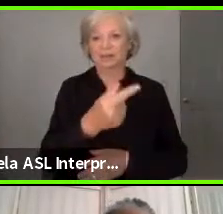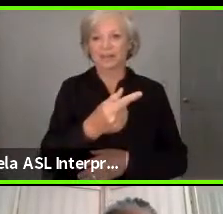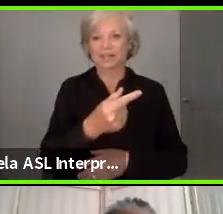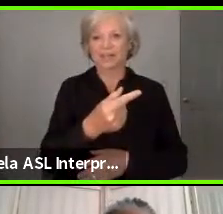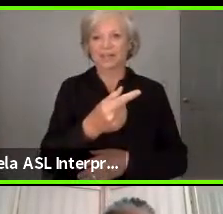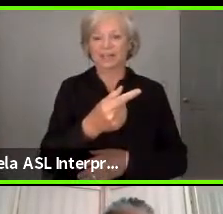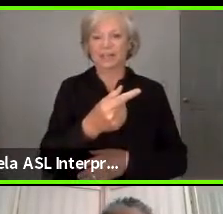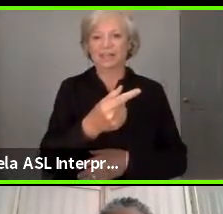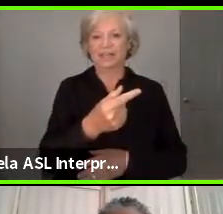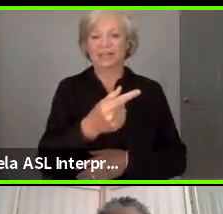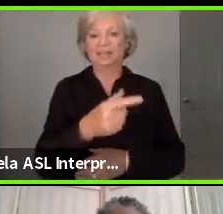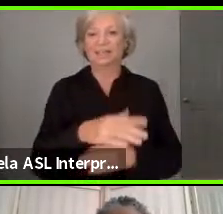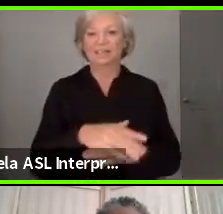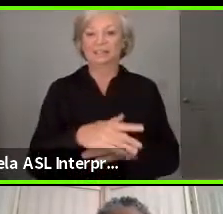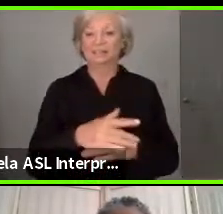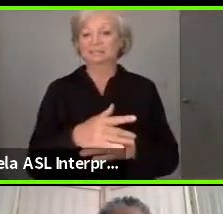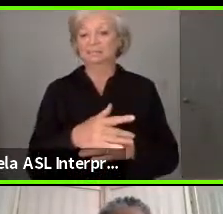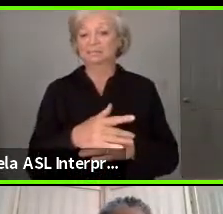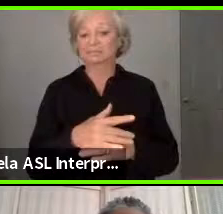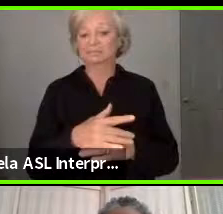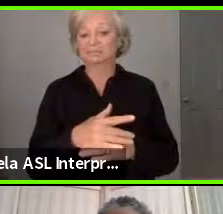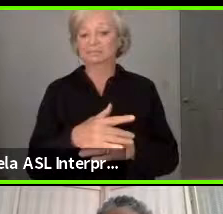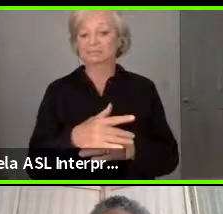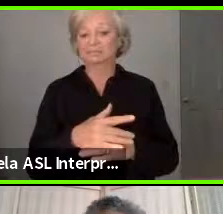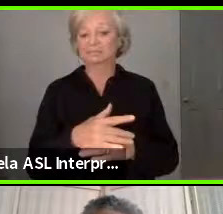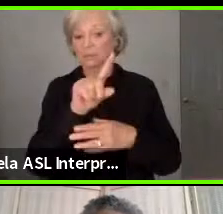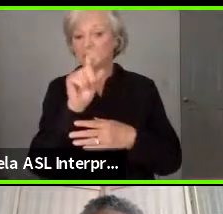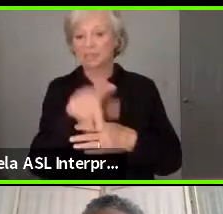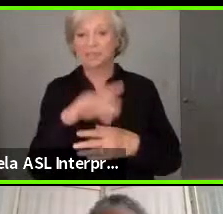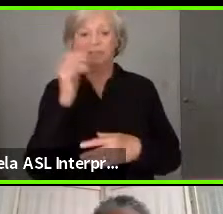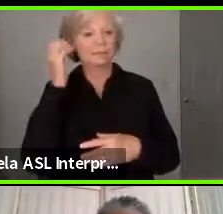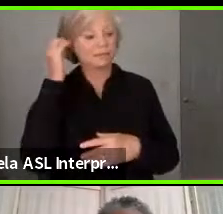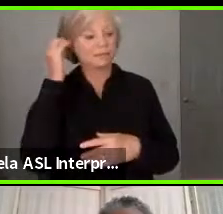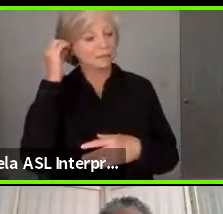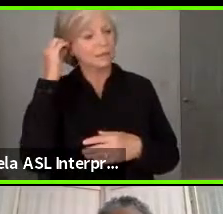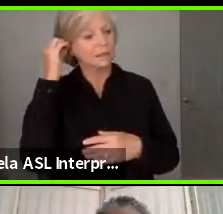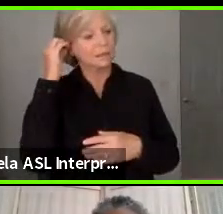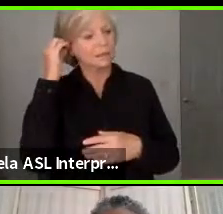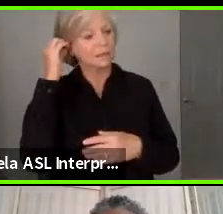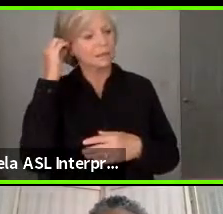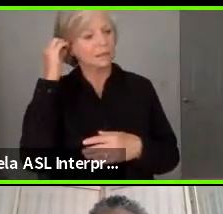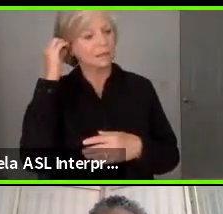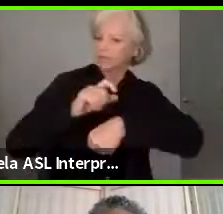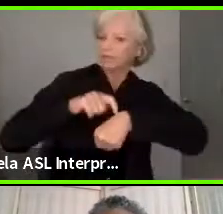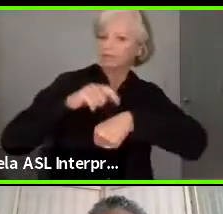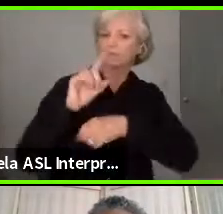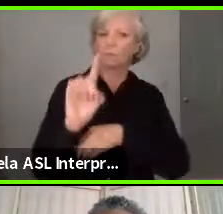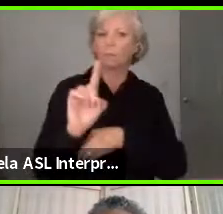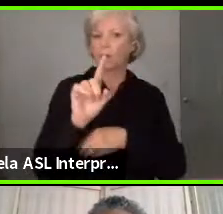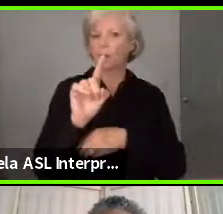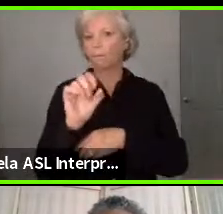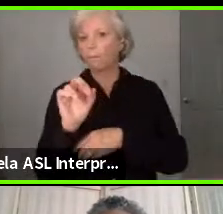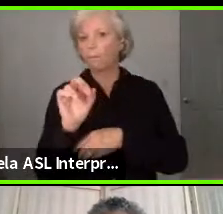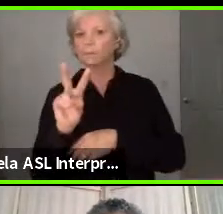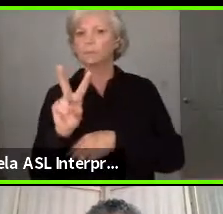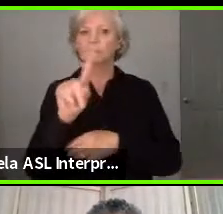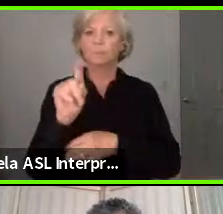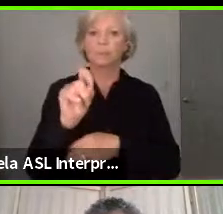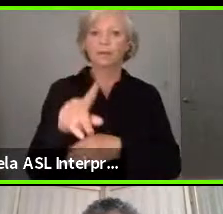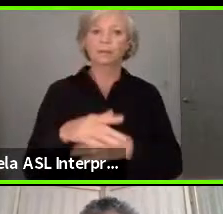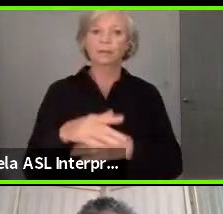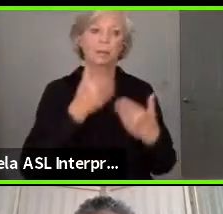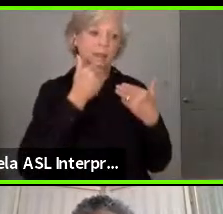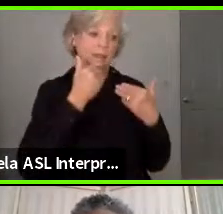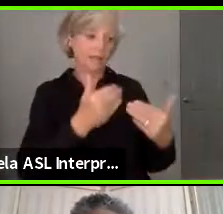time for questions. Let's see, yeah, we got time for one or two questions. Anybody got a question? First of all, thank you everybody for